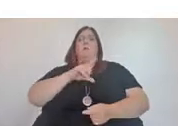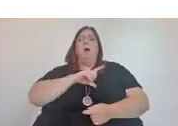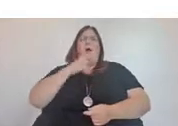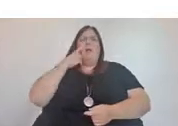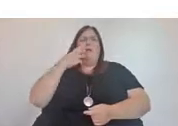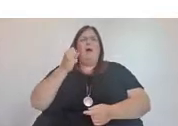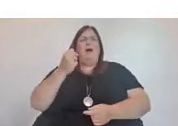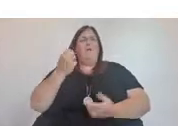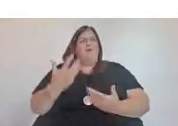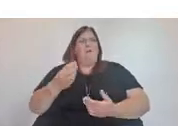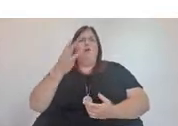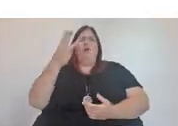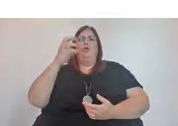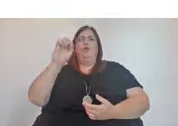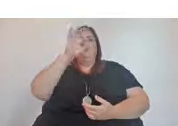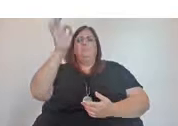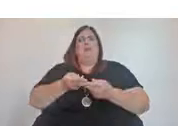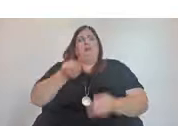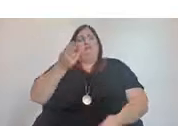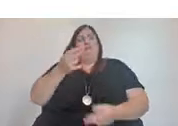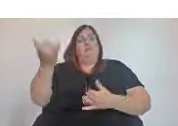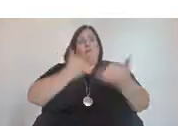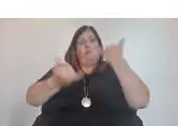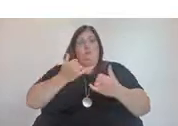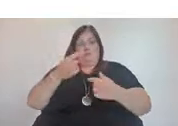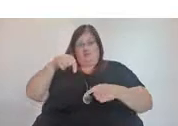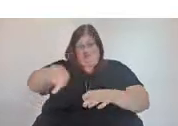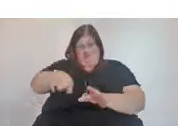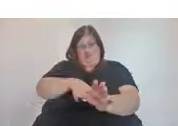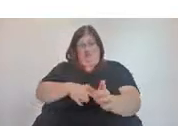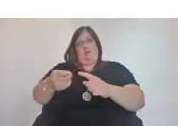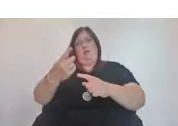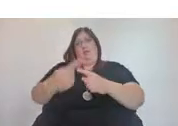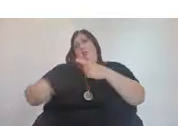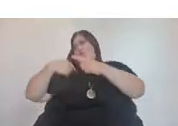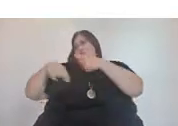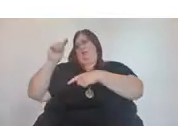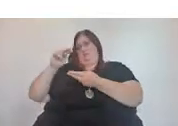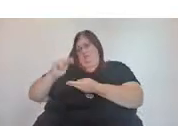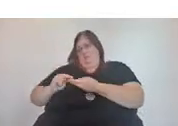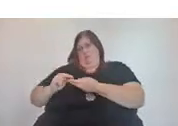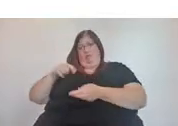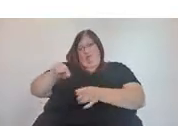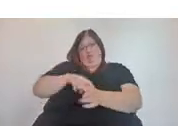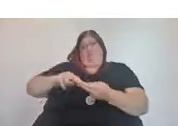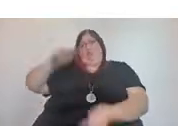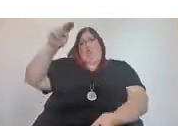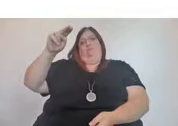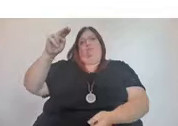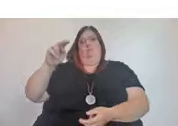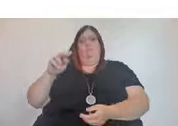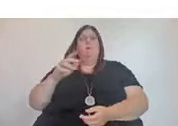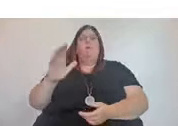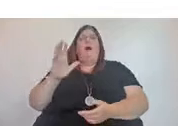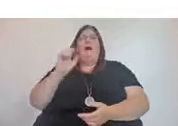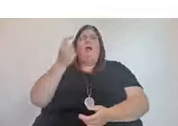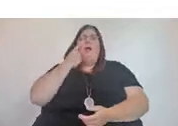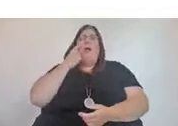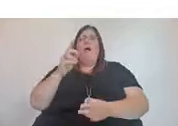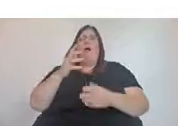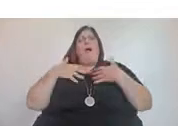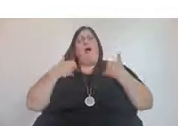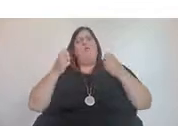30% increase in calls this year compared to this time last year. And also working with organisations like Healthwatch, who help us to understand